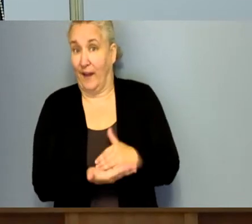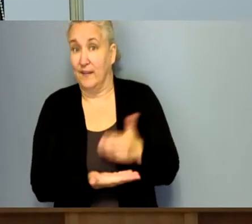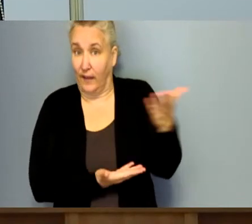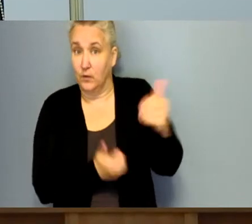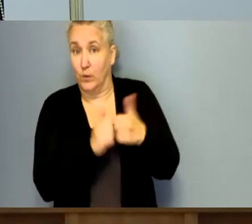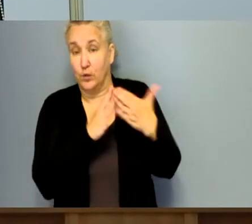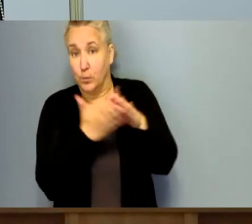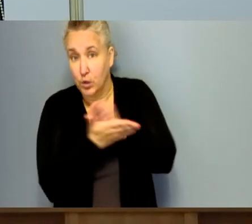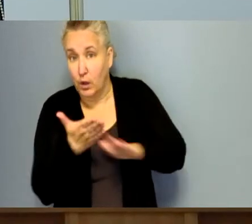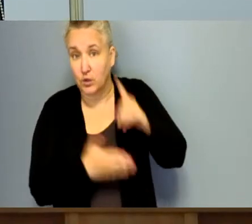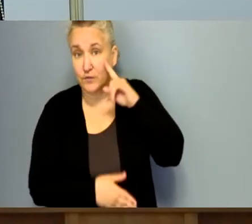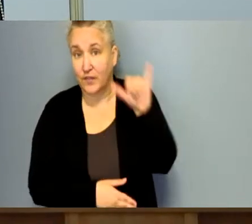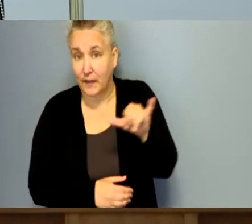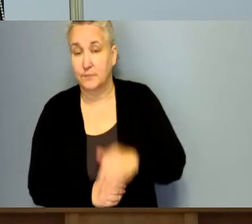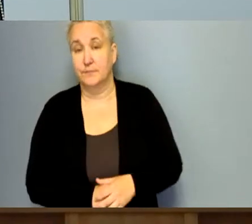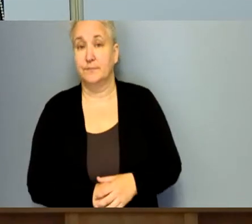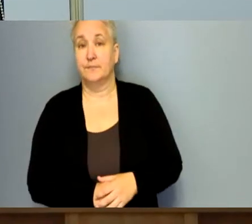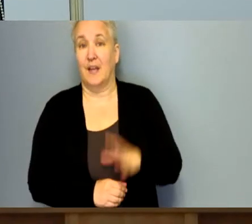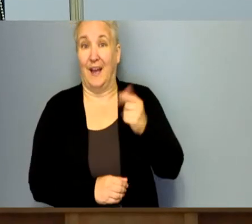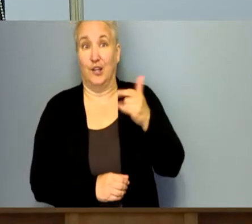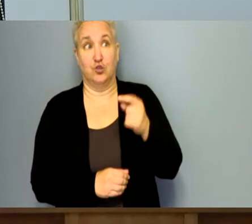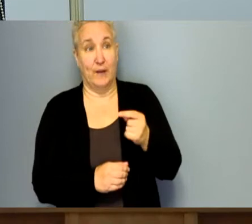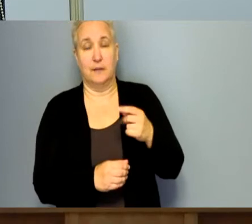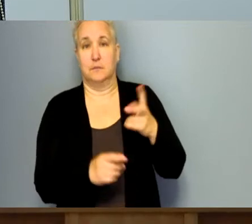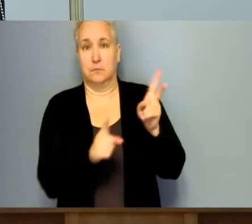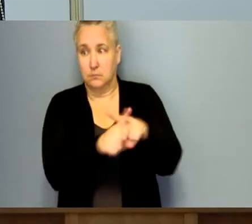community college for this and expanding on this grant.